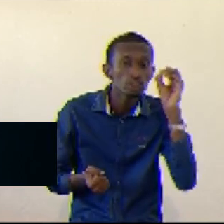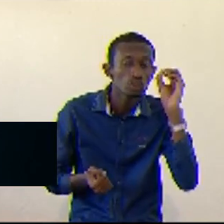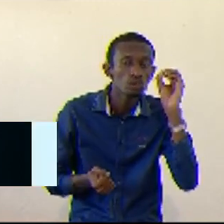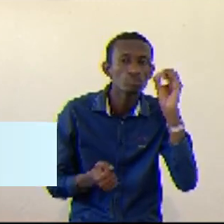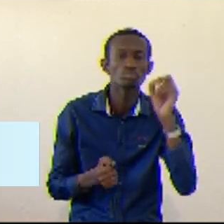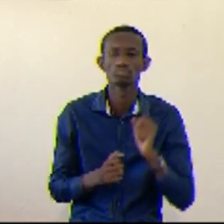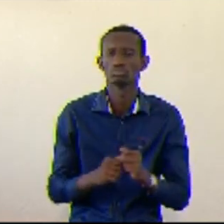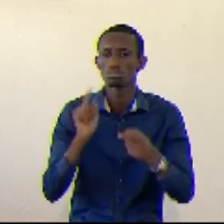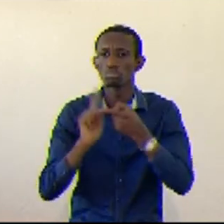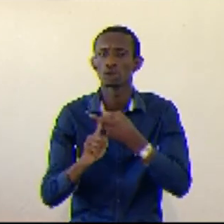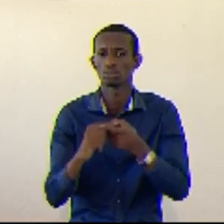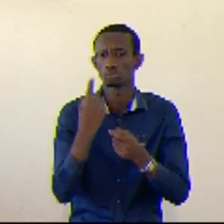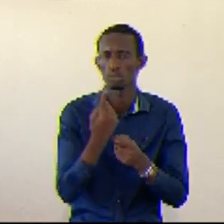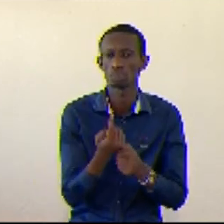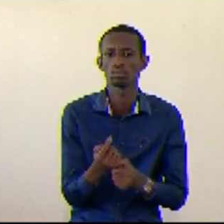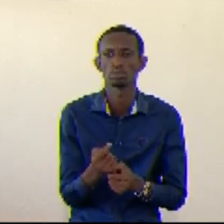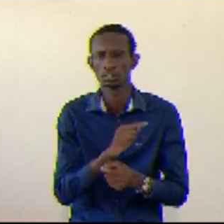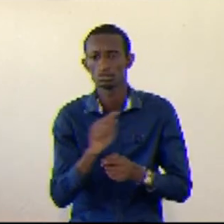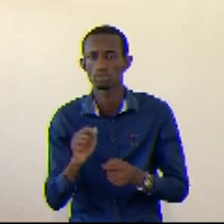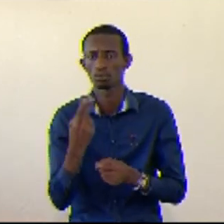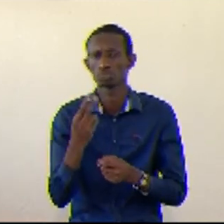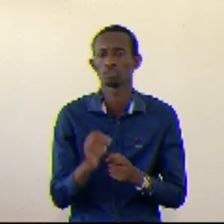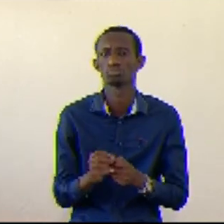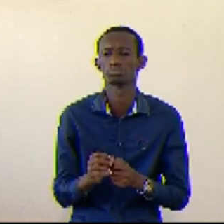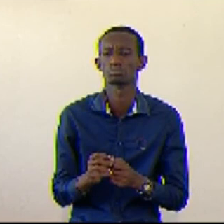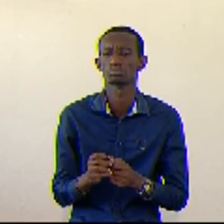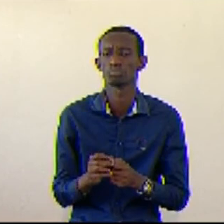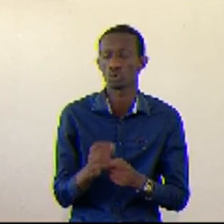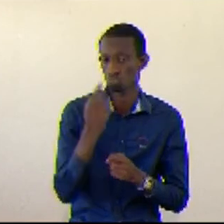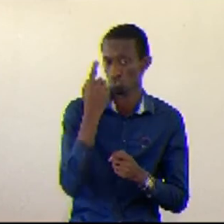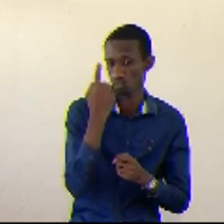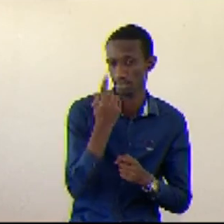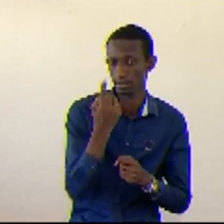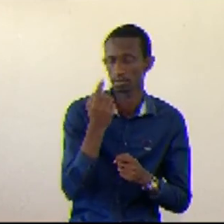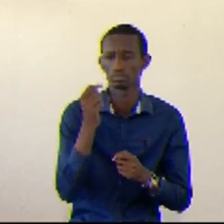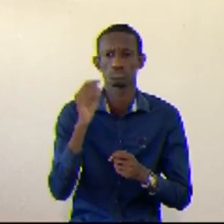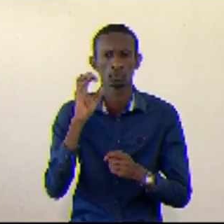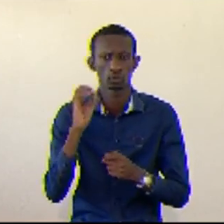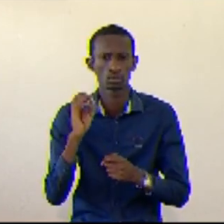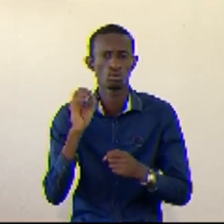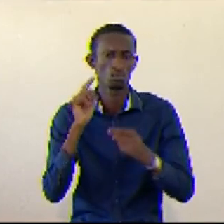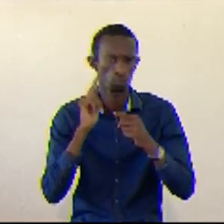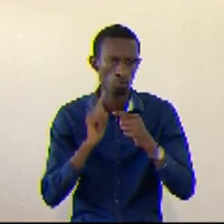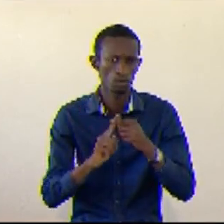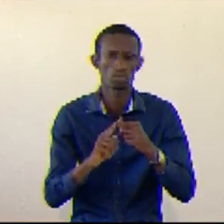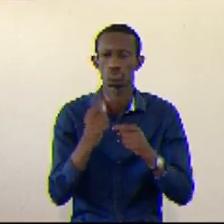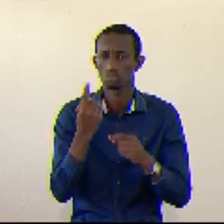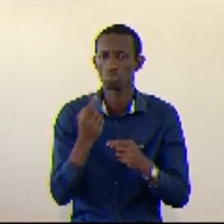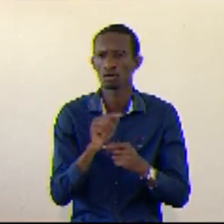2, the middle, right? 0 plus 1 divided by 2, and you get 0.5. Take 0.5